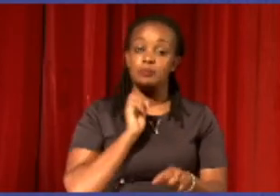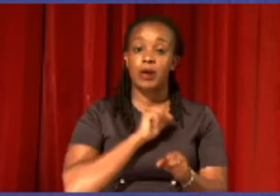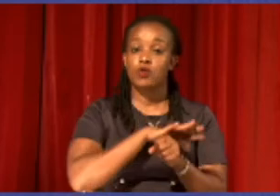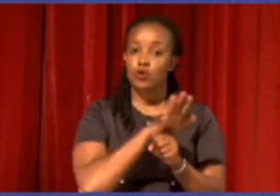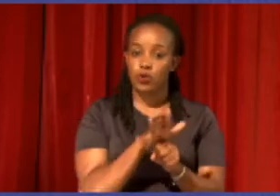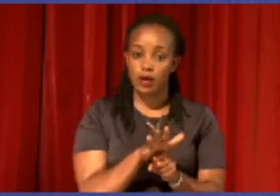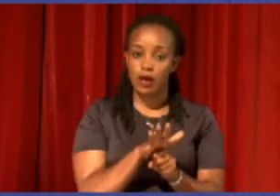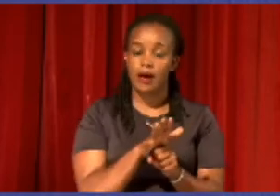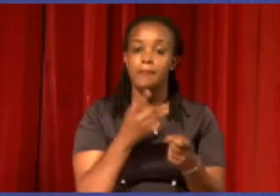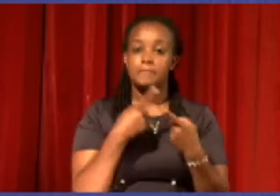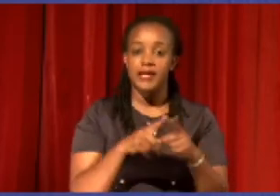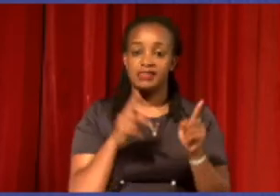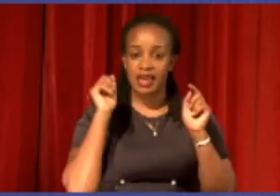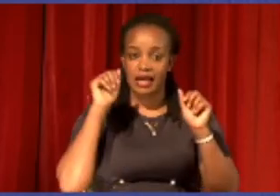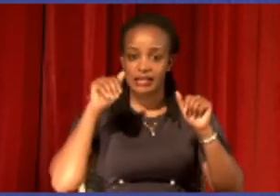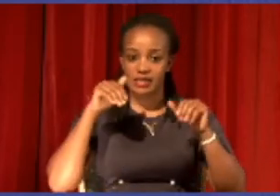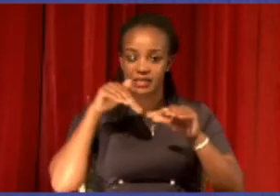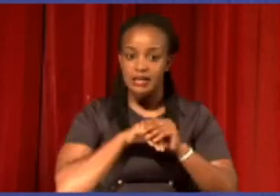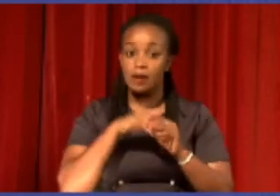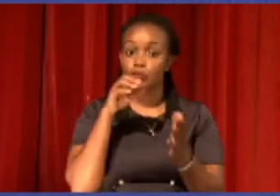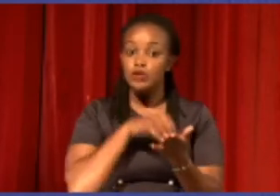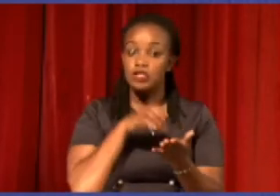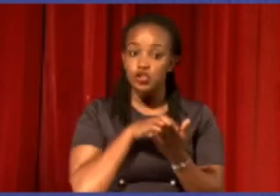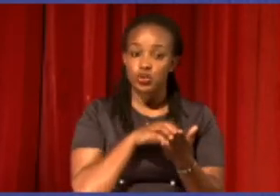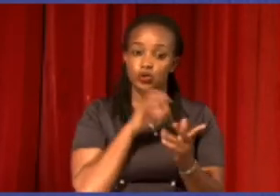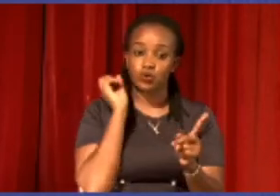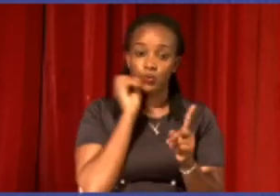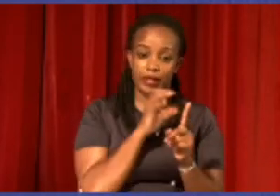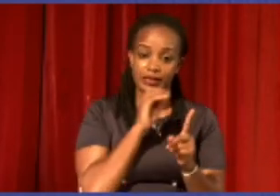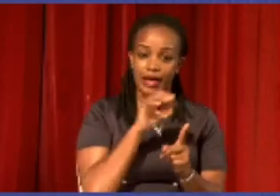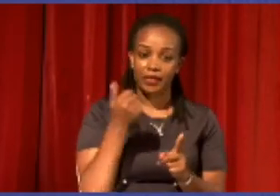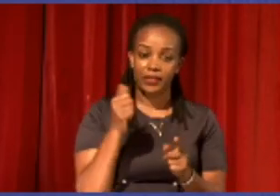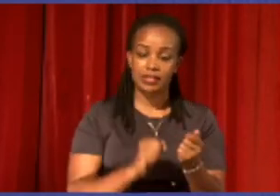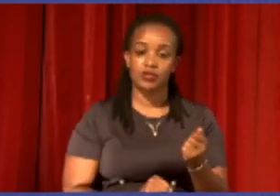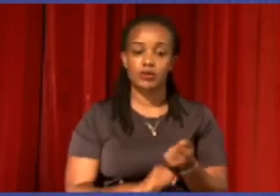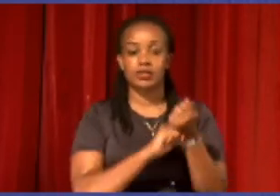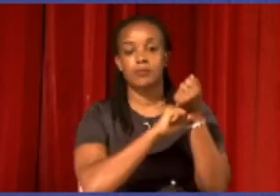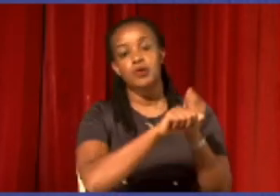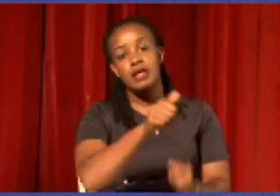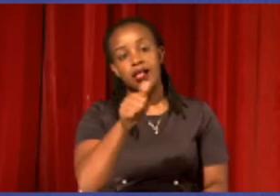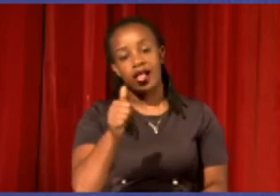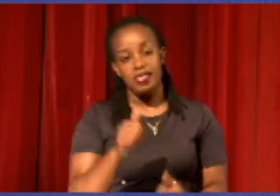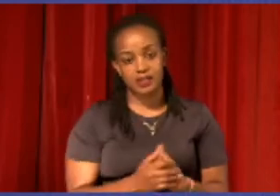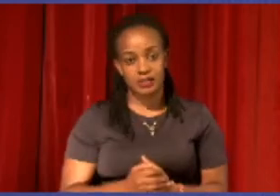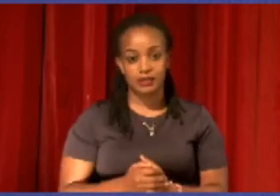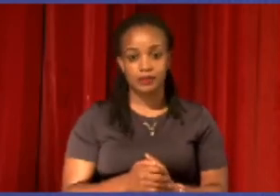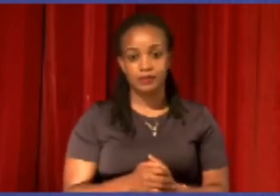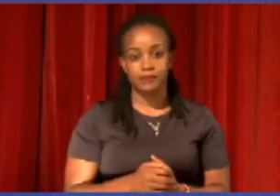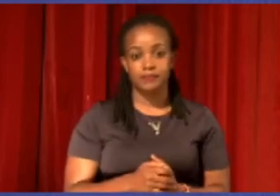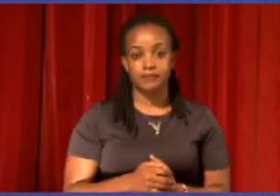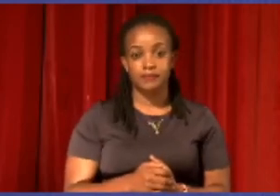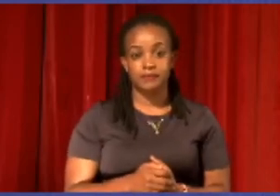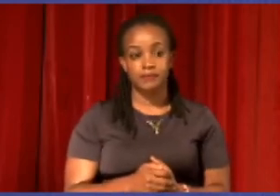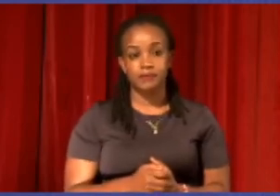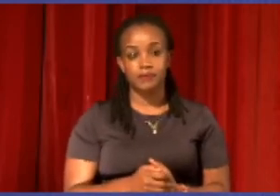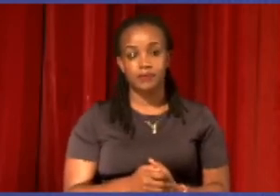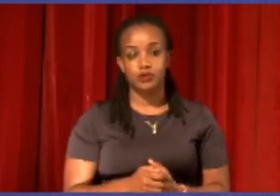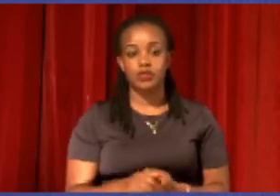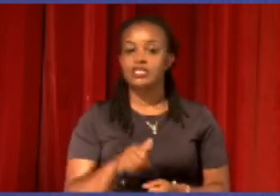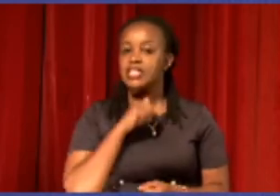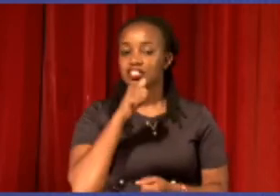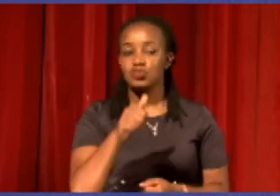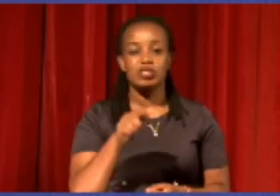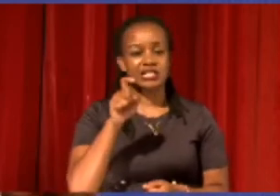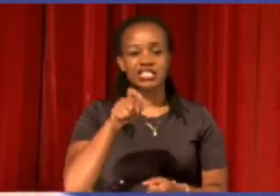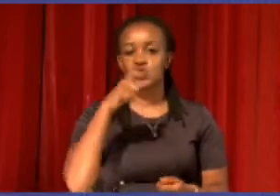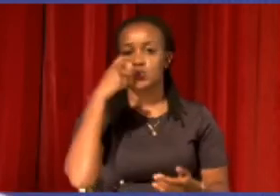position to lend a hand, all right? We're also talking to them to figure out how can you lend a hand And it can be in kind. It doesn't have to cost them